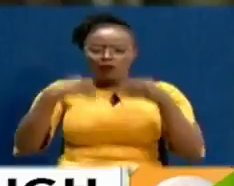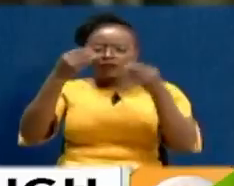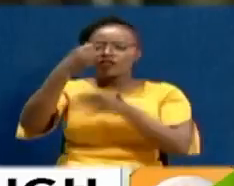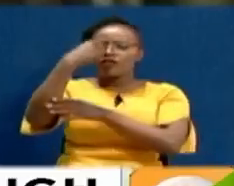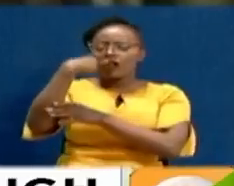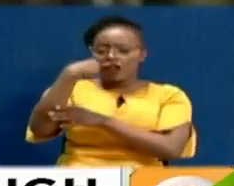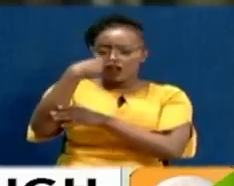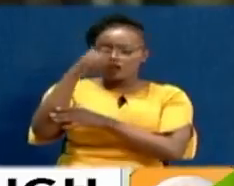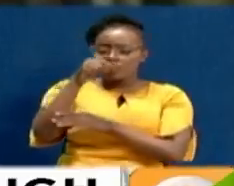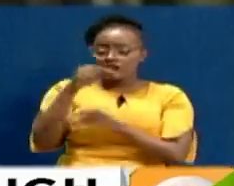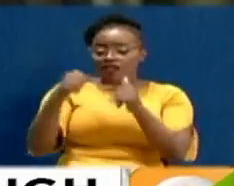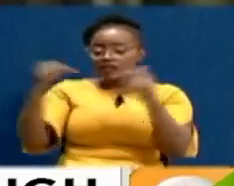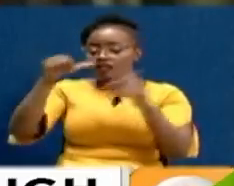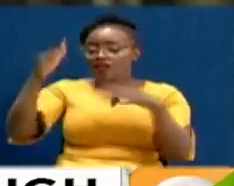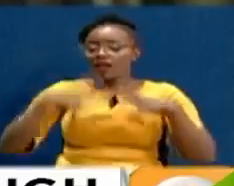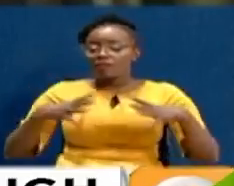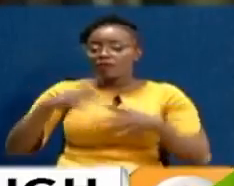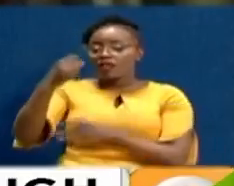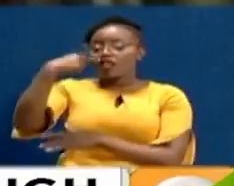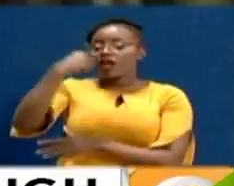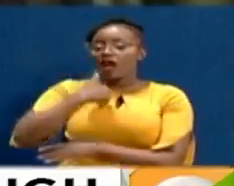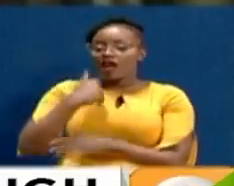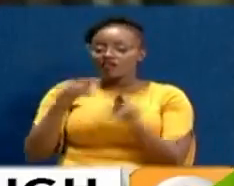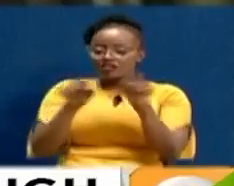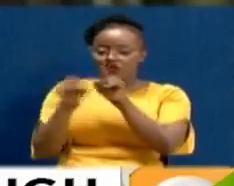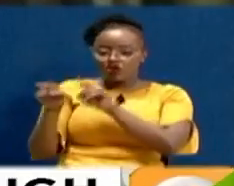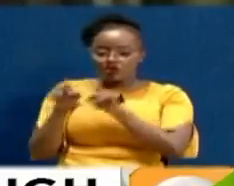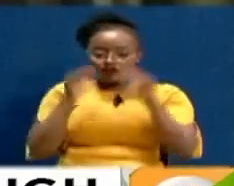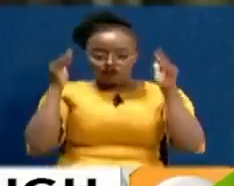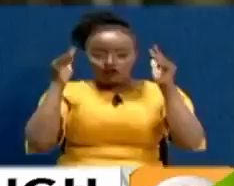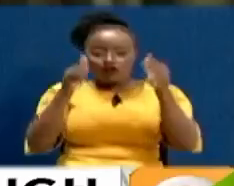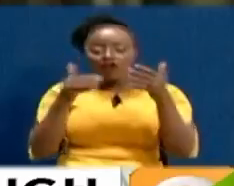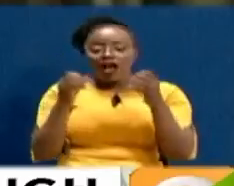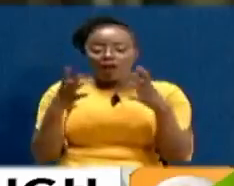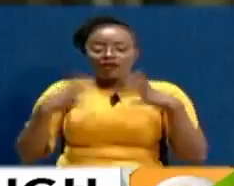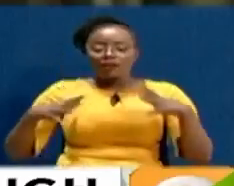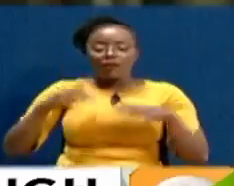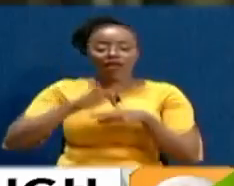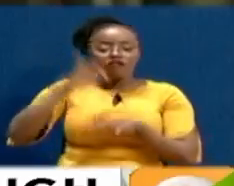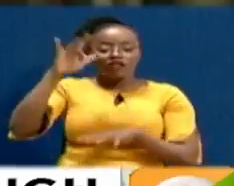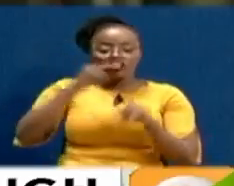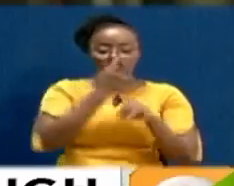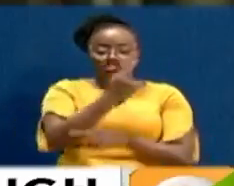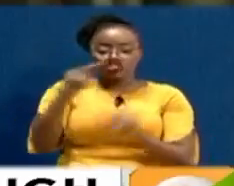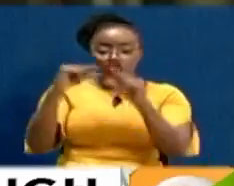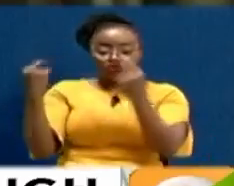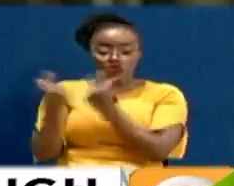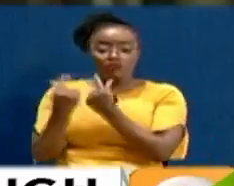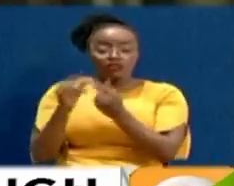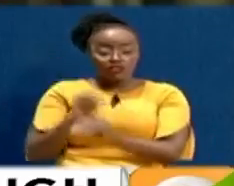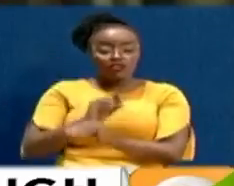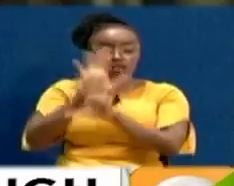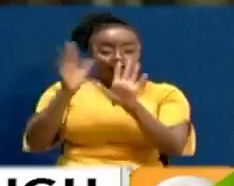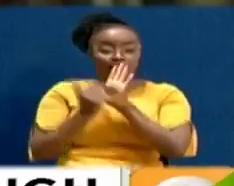vaccinated vis-a-vis those who had not been vaccinated and looked at the number of infections in each group. And it was